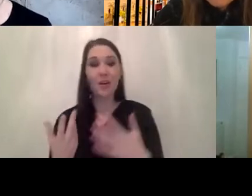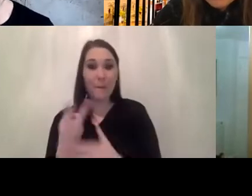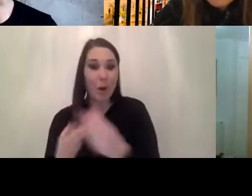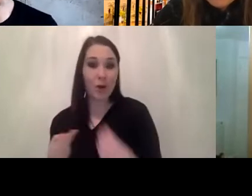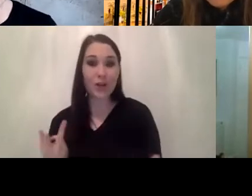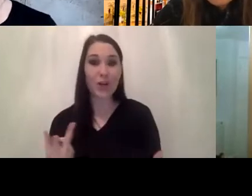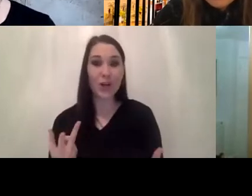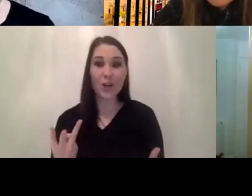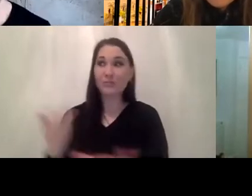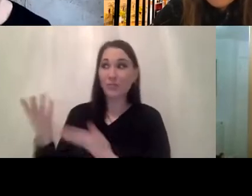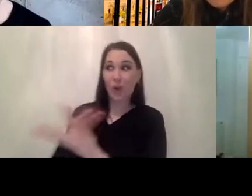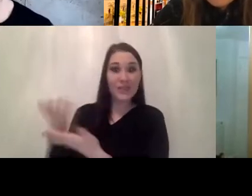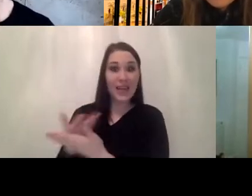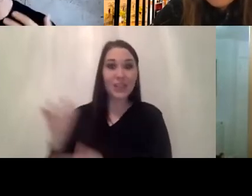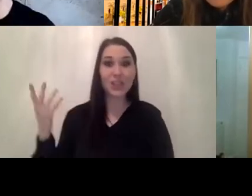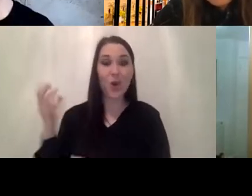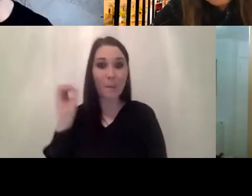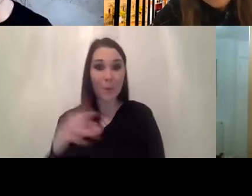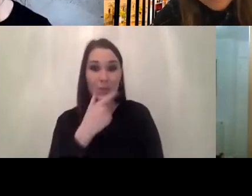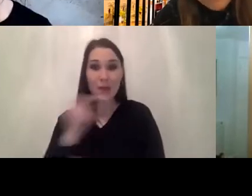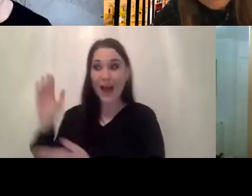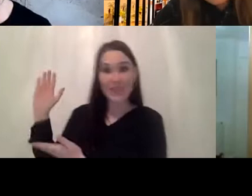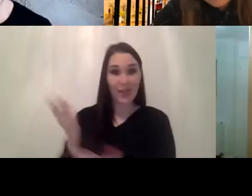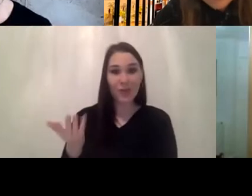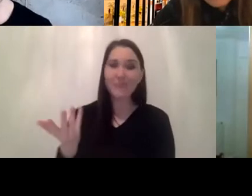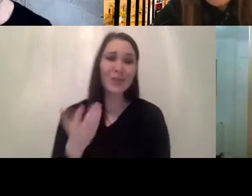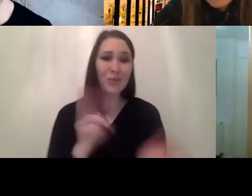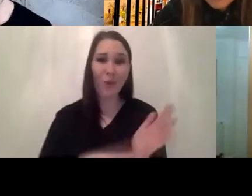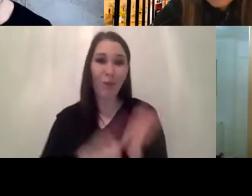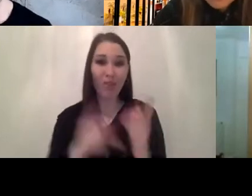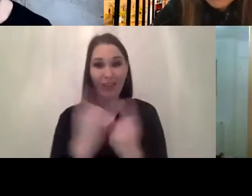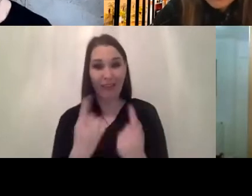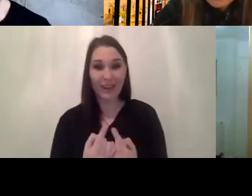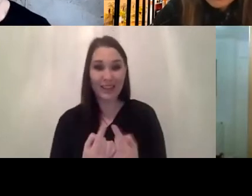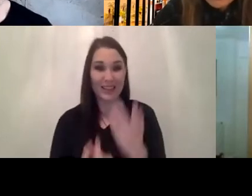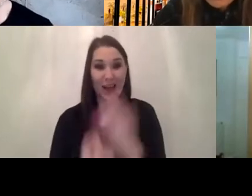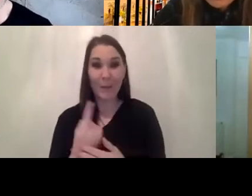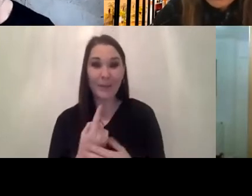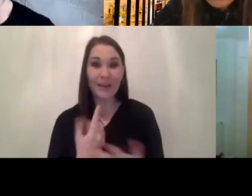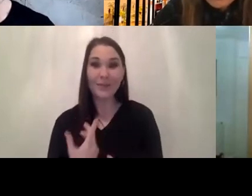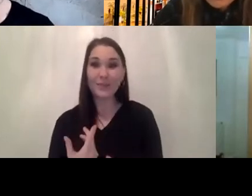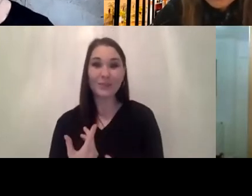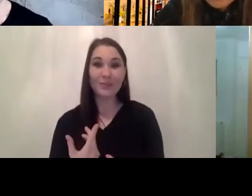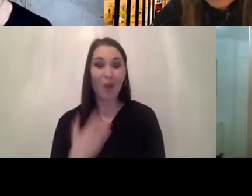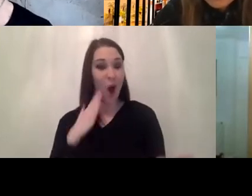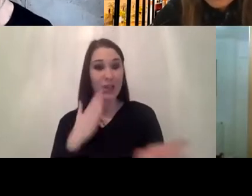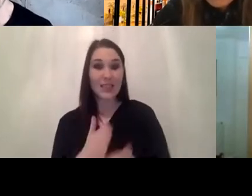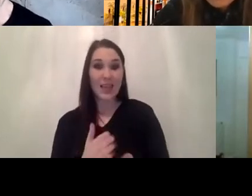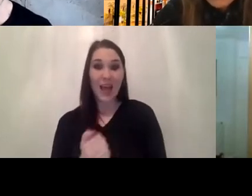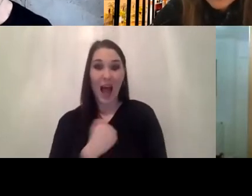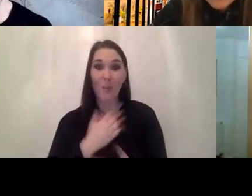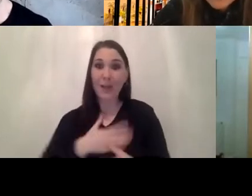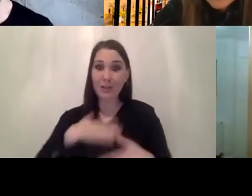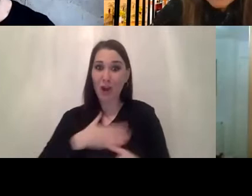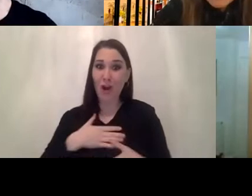have a conversation, or getting a delivery, and all these sort of normal human things, which I think honestly, I would have been concerned at a